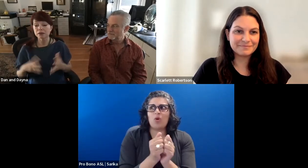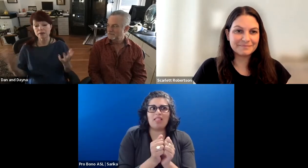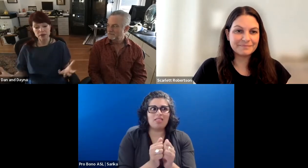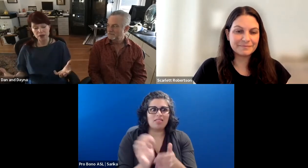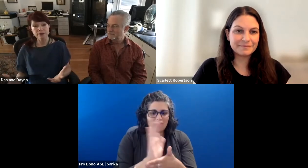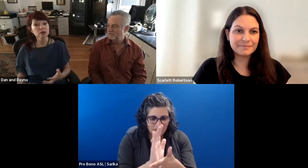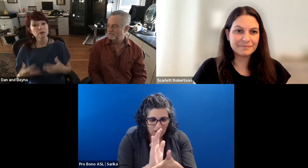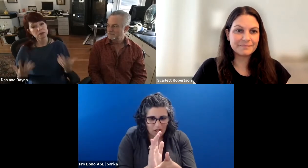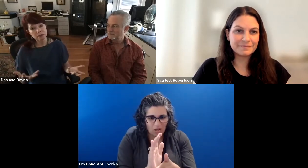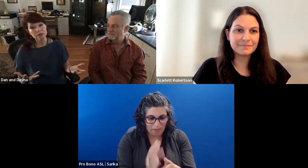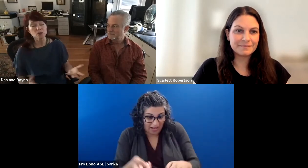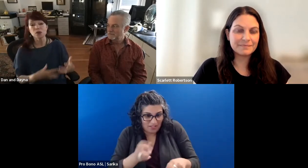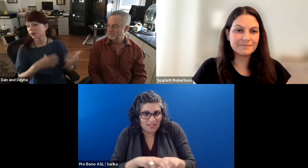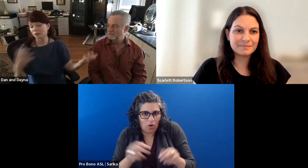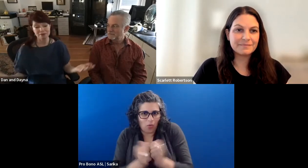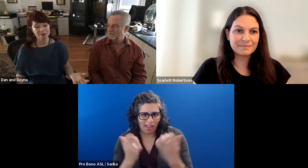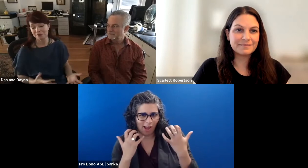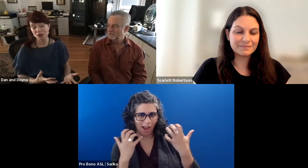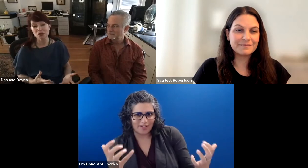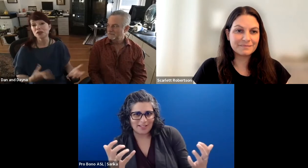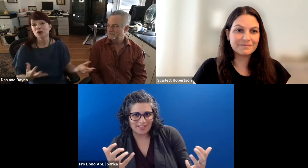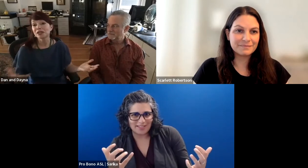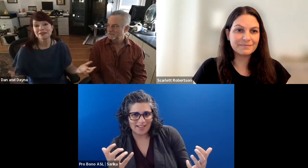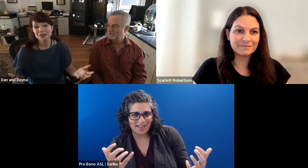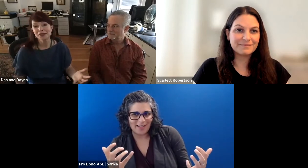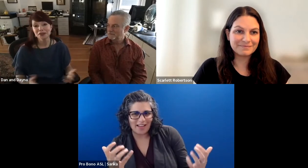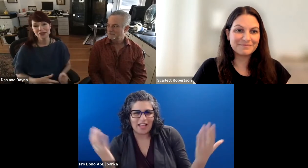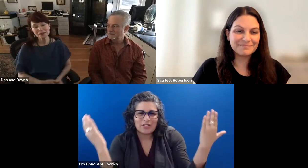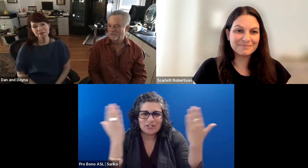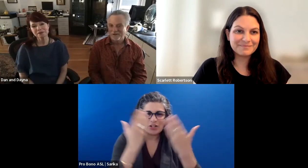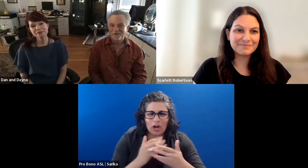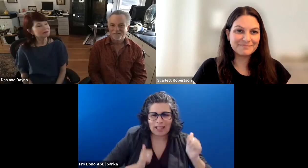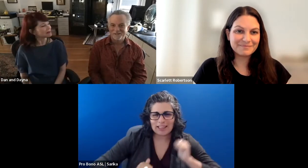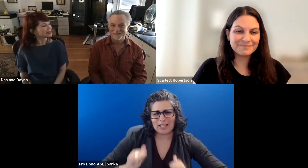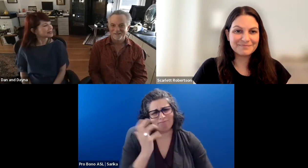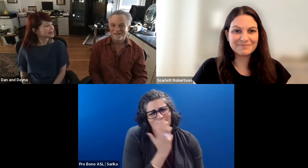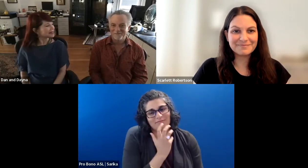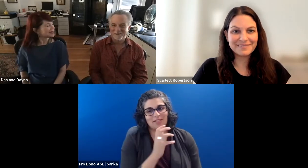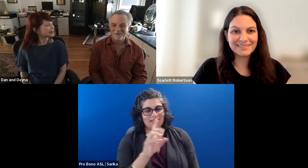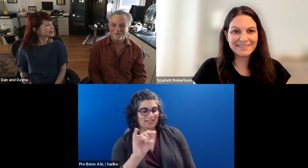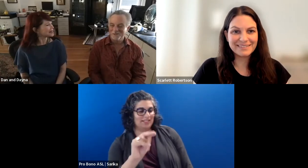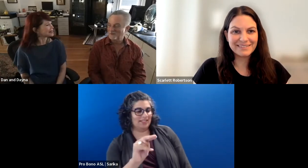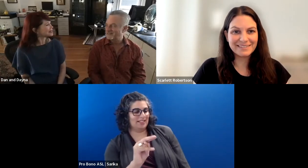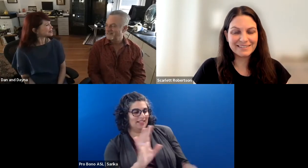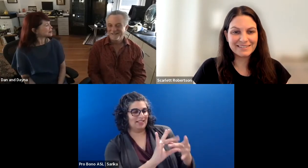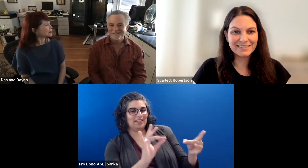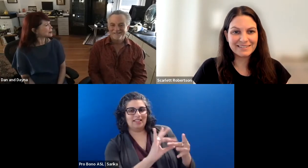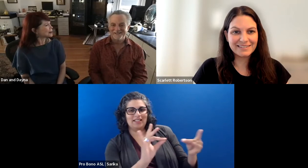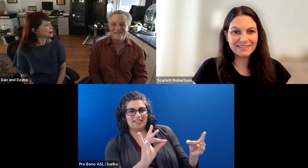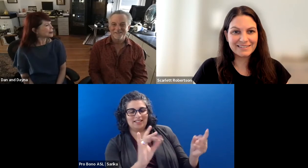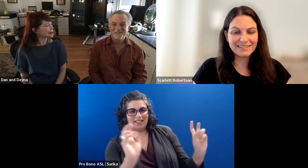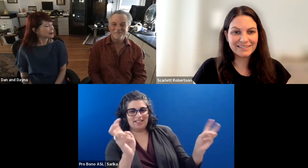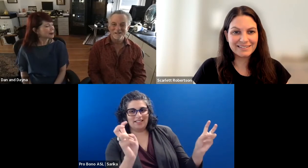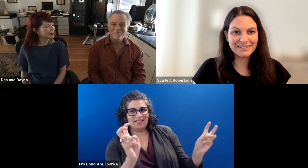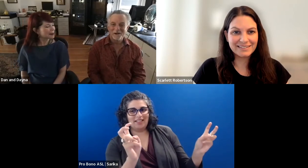watching this film with, you know, in darkened theaters. To paraphrase a line we all know so well,